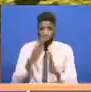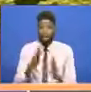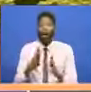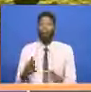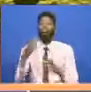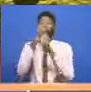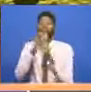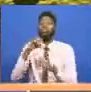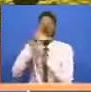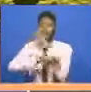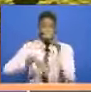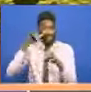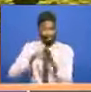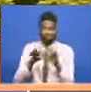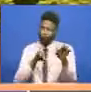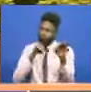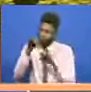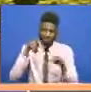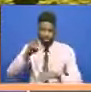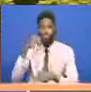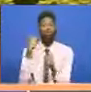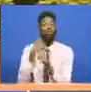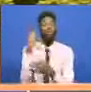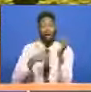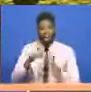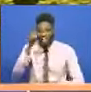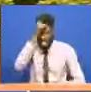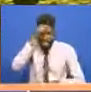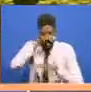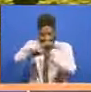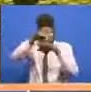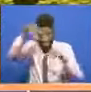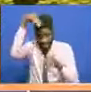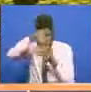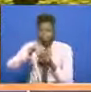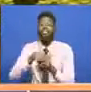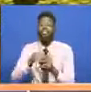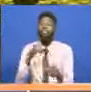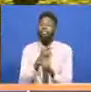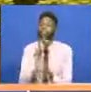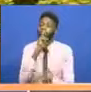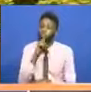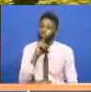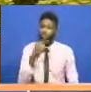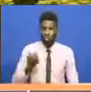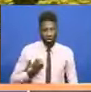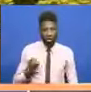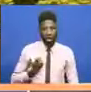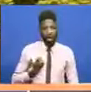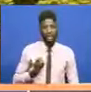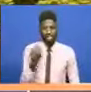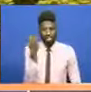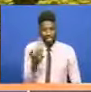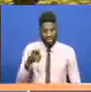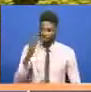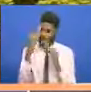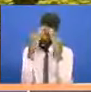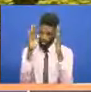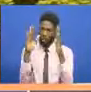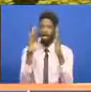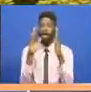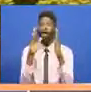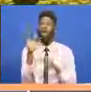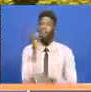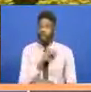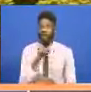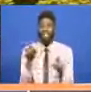of course, explaining what they're actually doing here at the grassroots, ensuring that the girl child actually gets to be informed and their